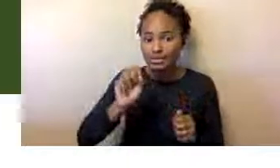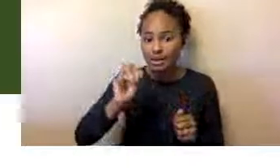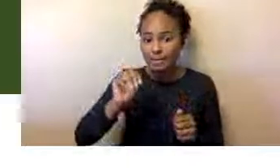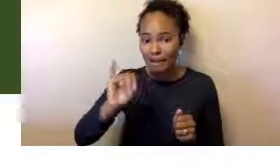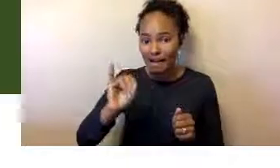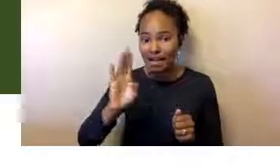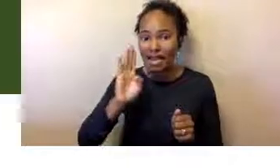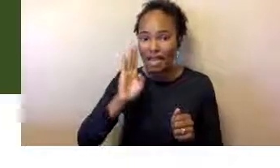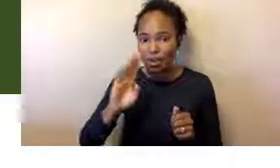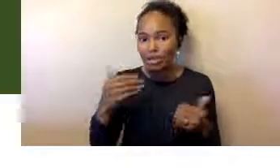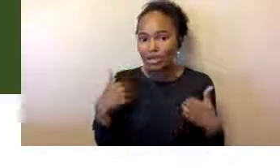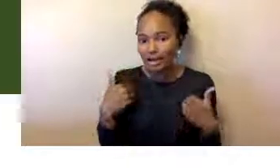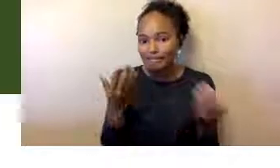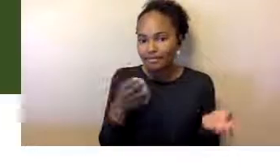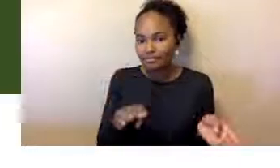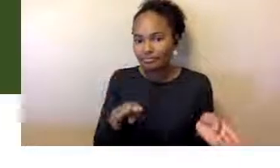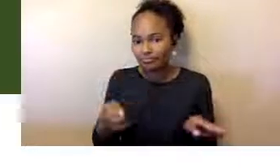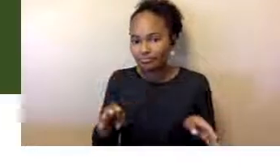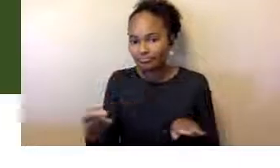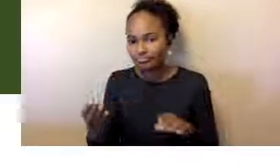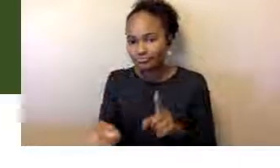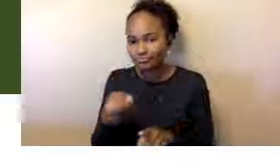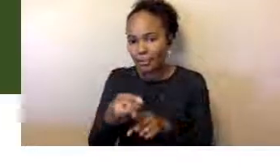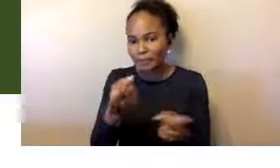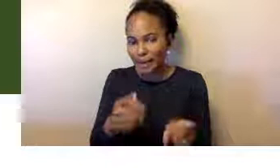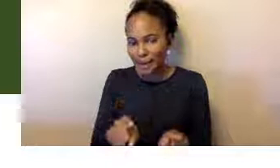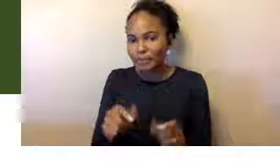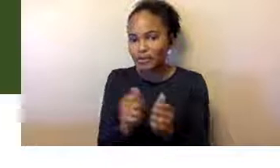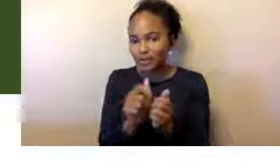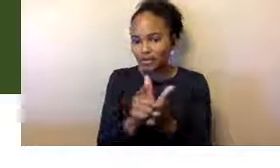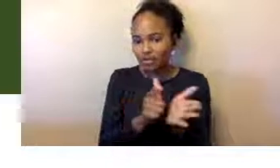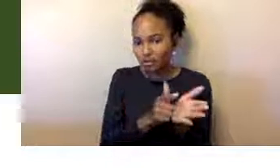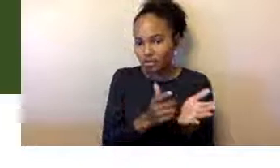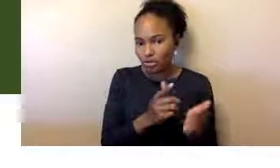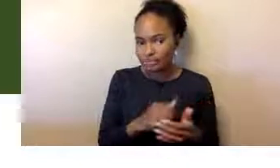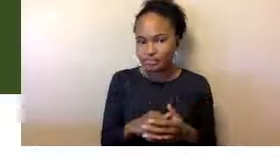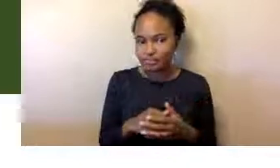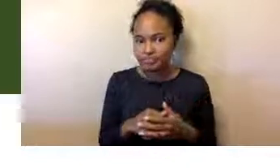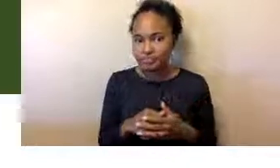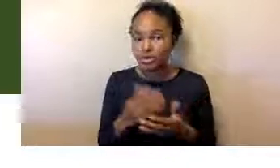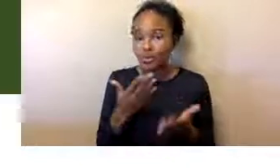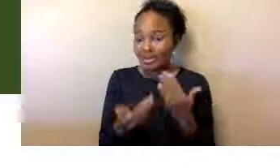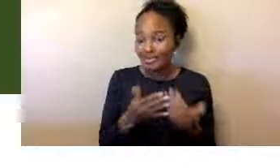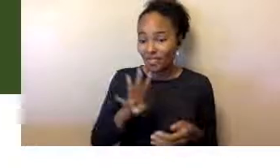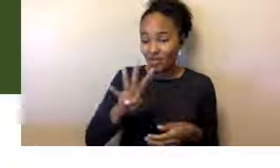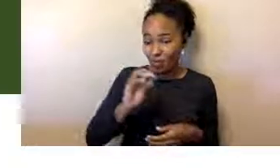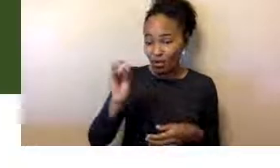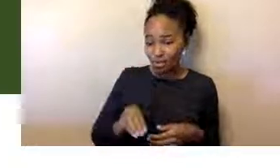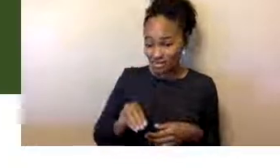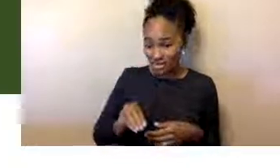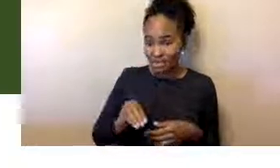enforcement. So even though people with severe mental illness are 4% of the population, they make up